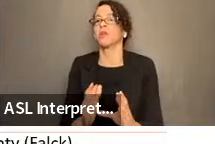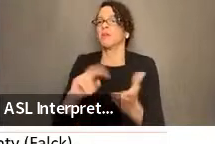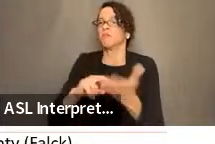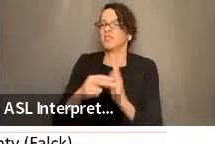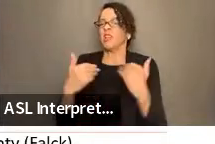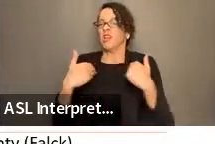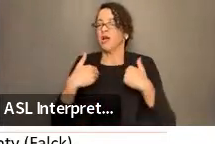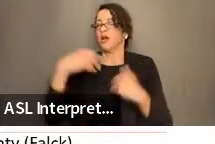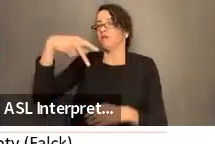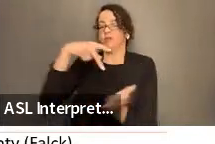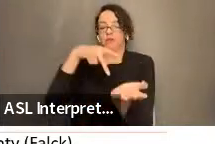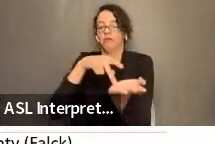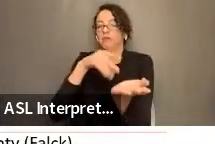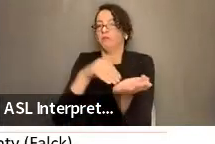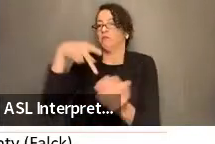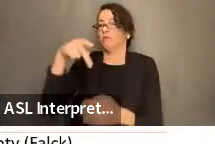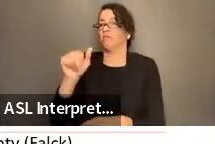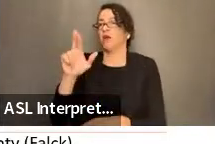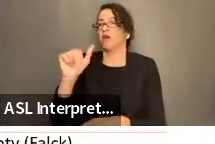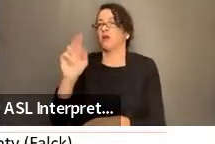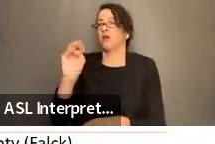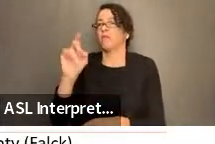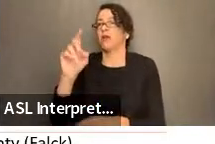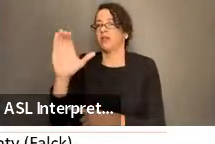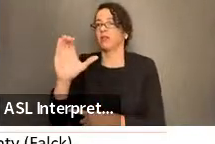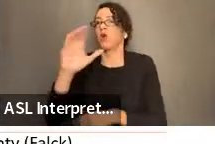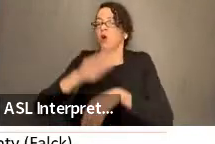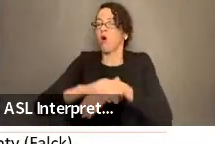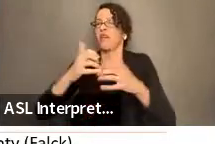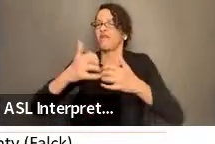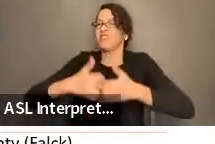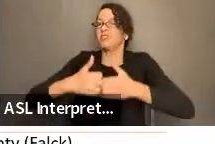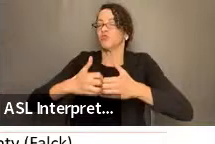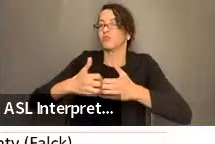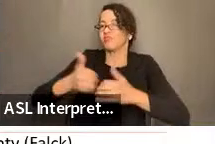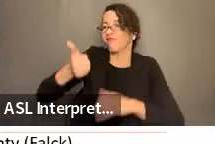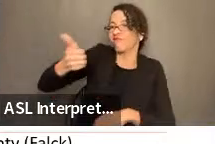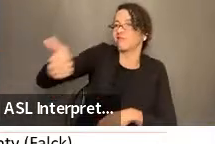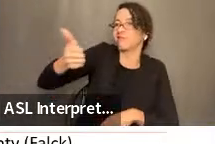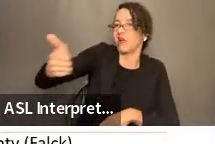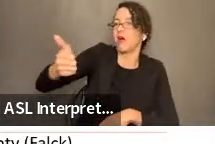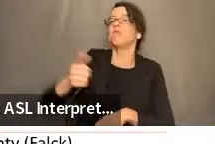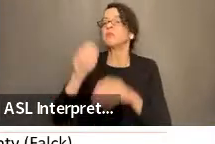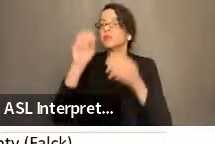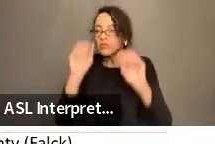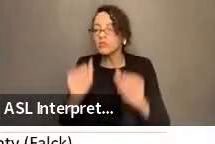engine so that they can render aid quickly when the fire engine